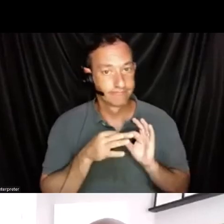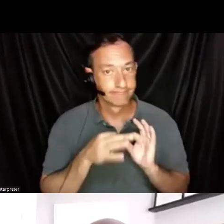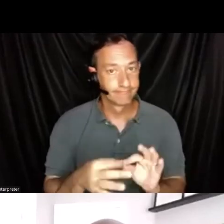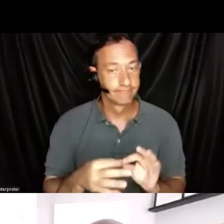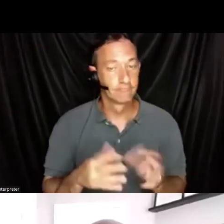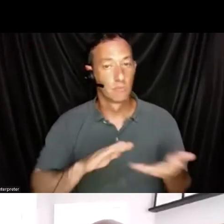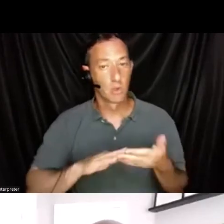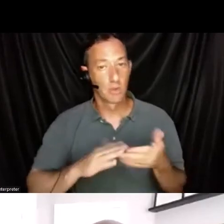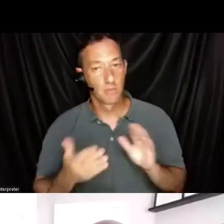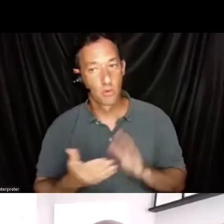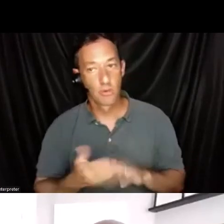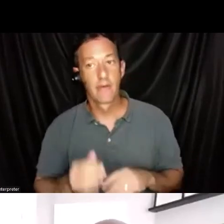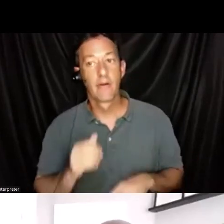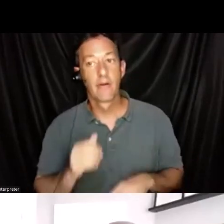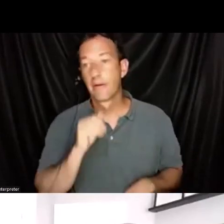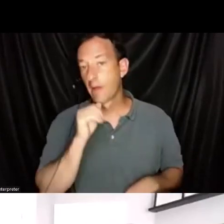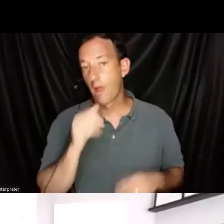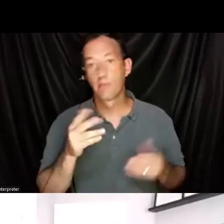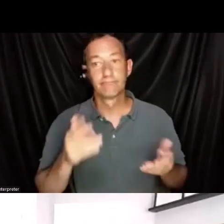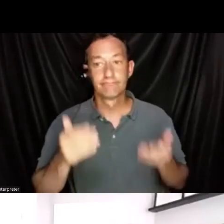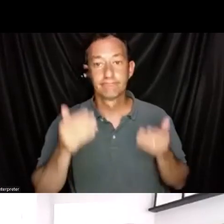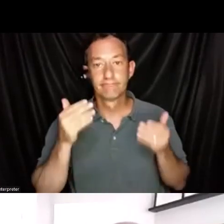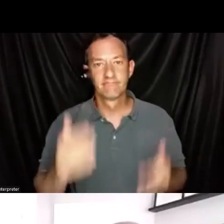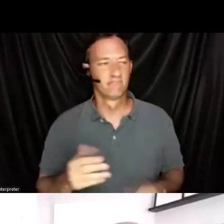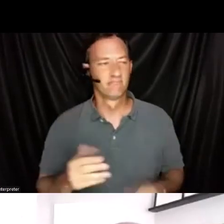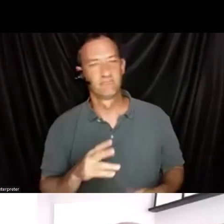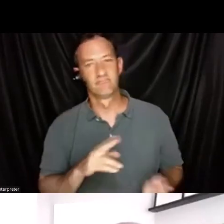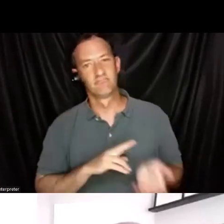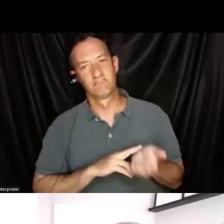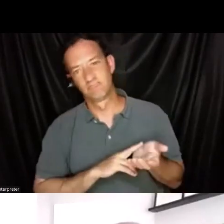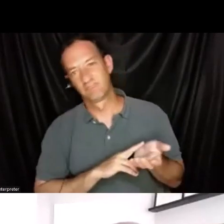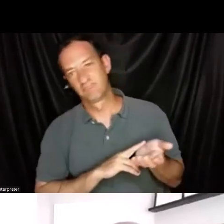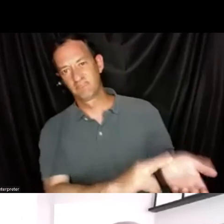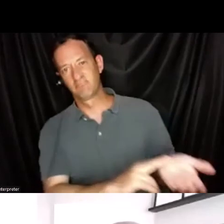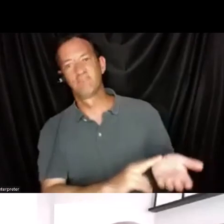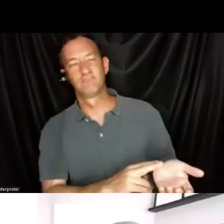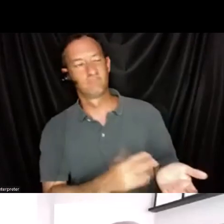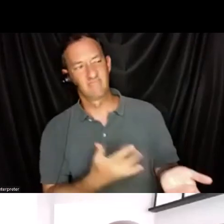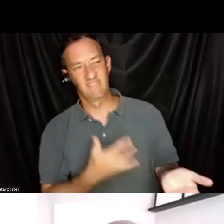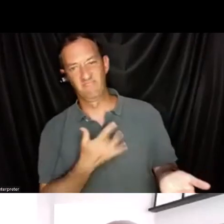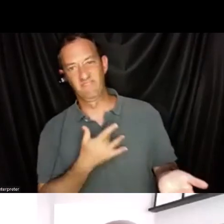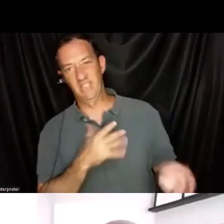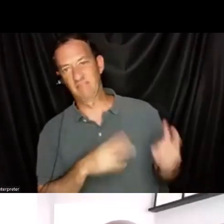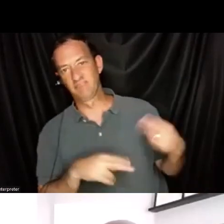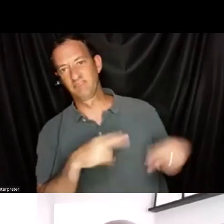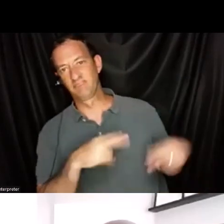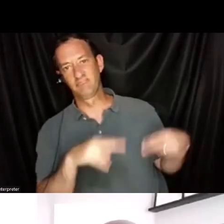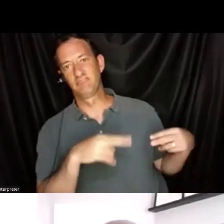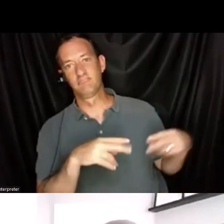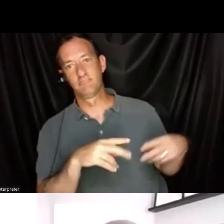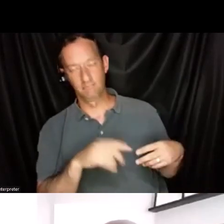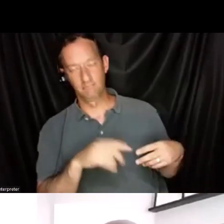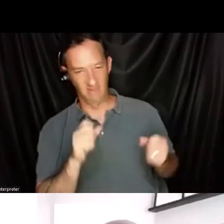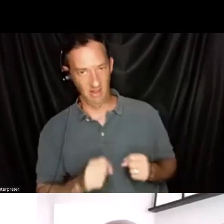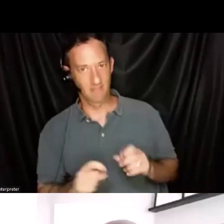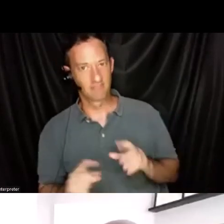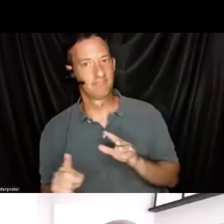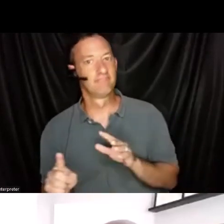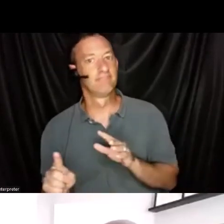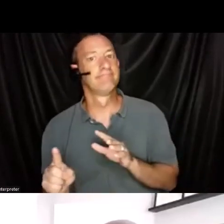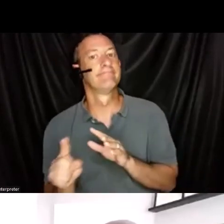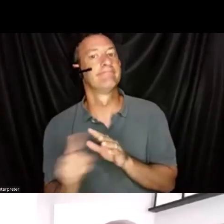just acting on vibes or feelings about an individual, which again, we know can allow some discrimination to creep